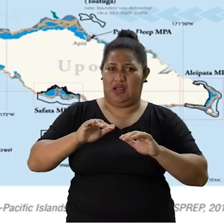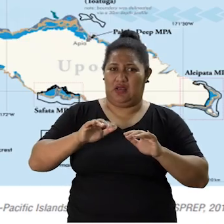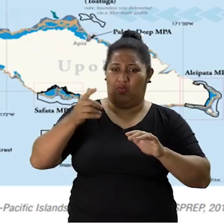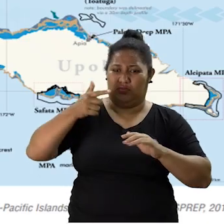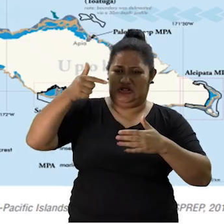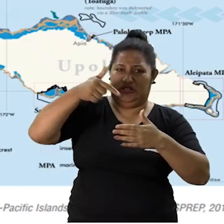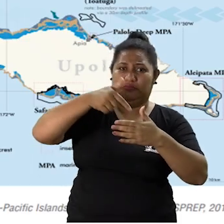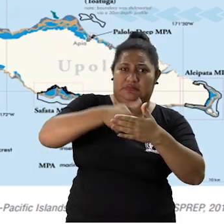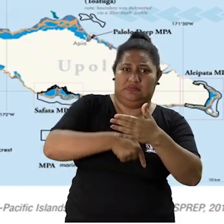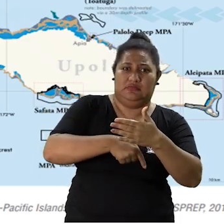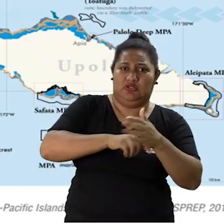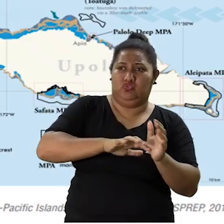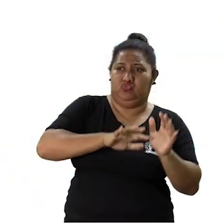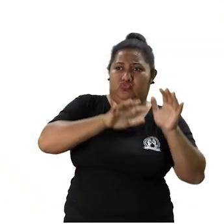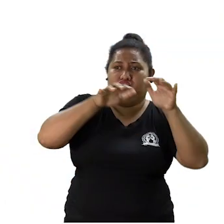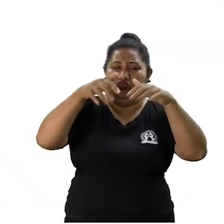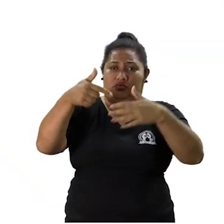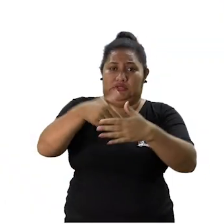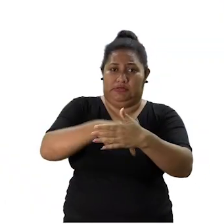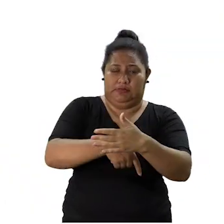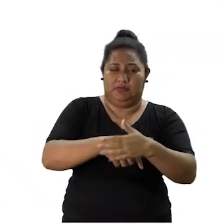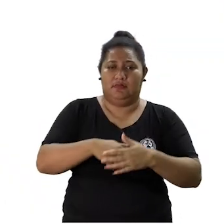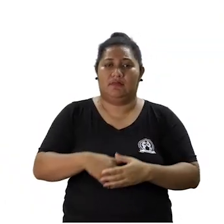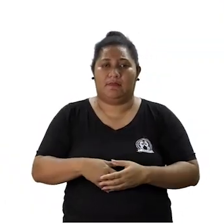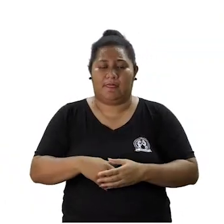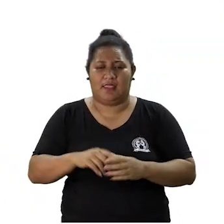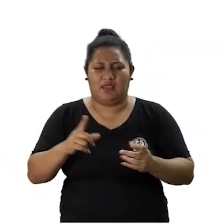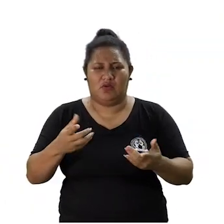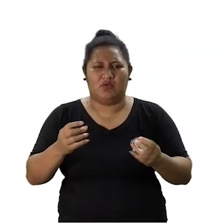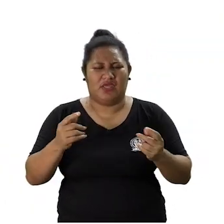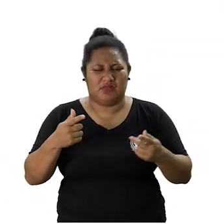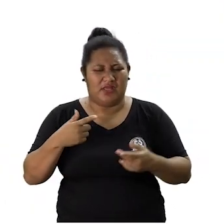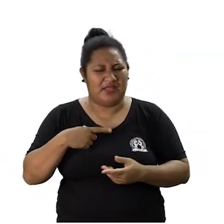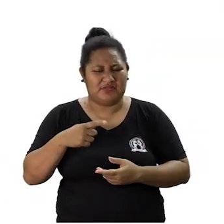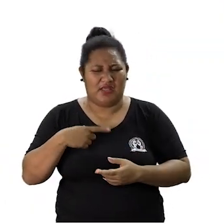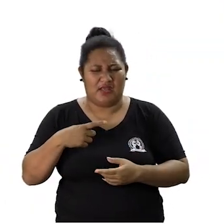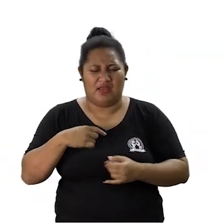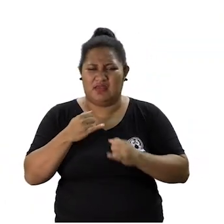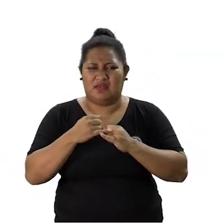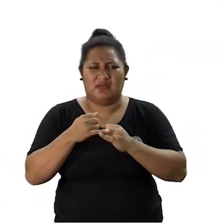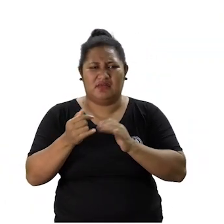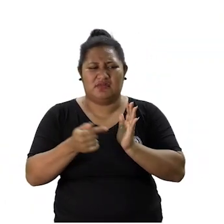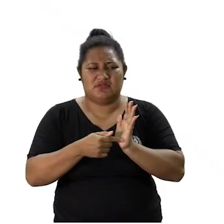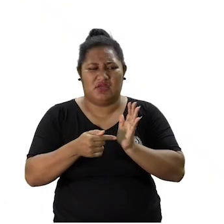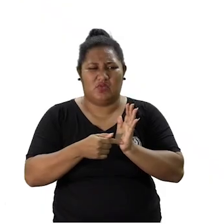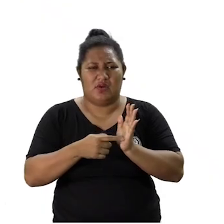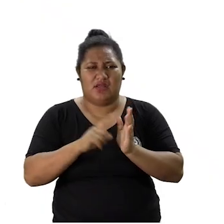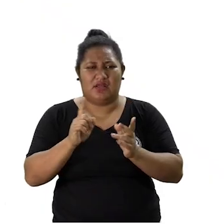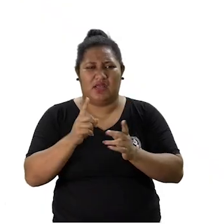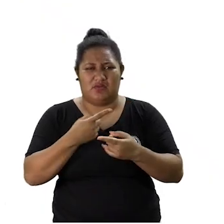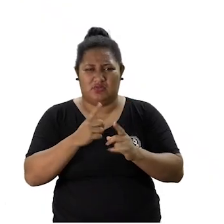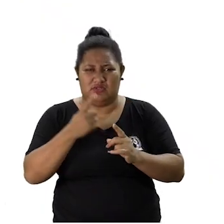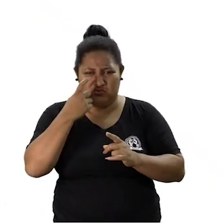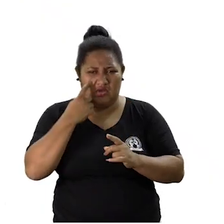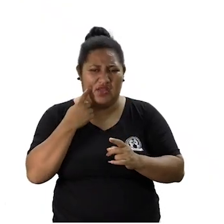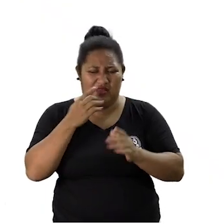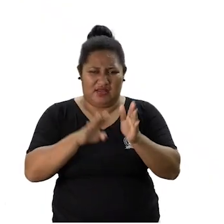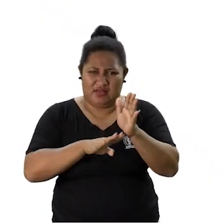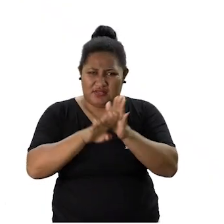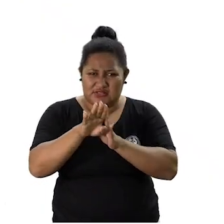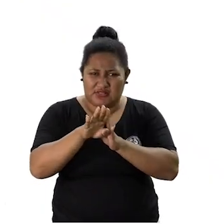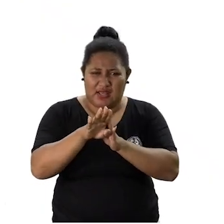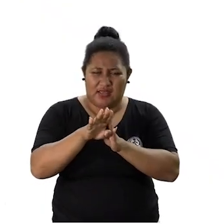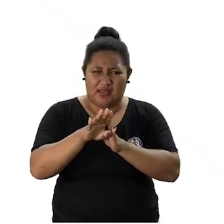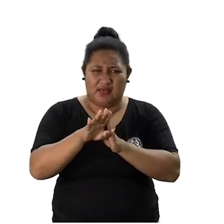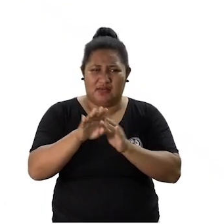loloto okay ai se mea lai ona ta ua no tatou taumawhai e ati nae